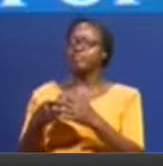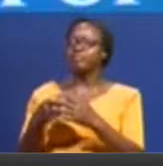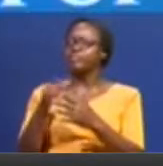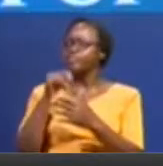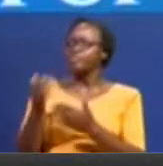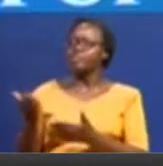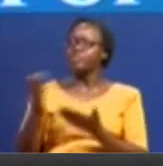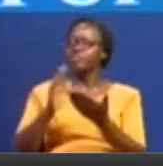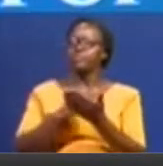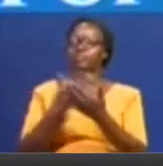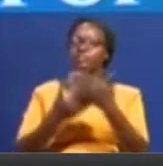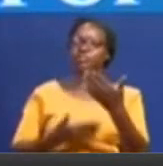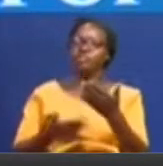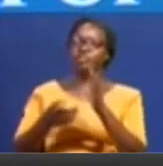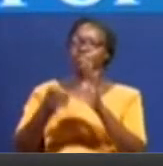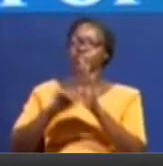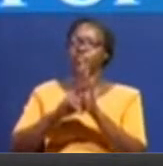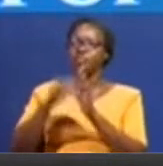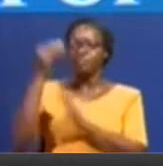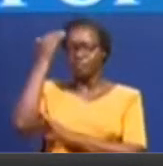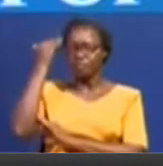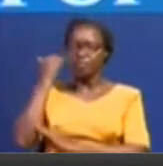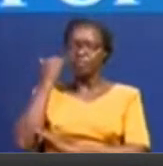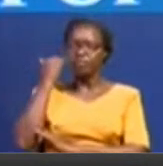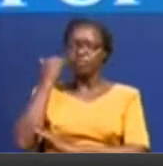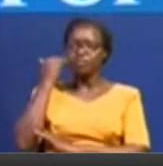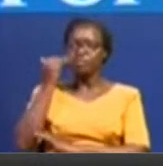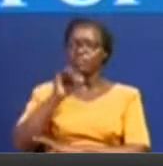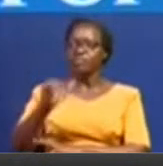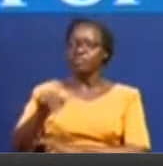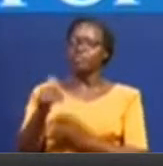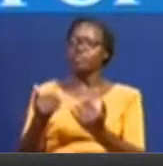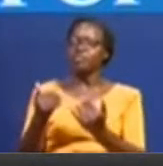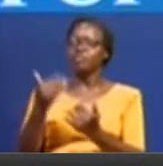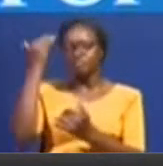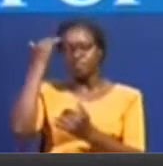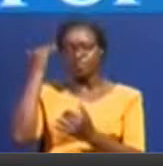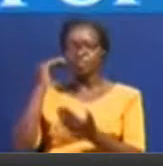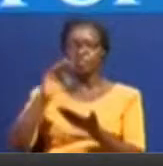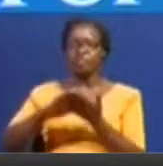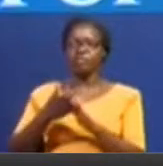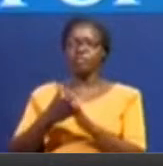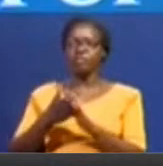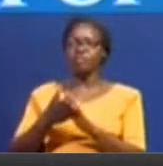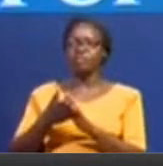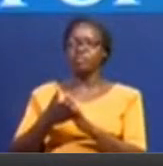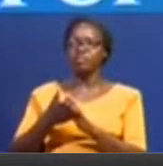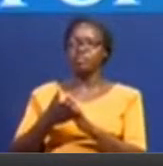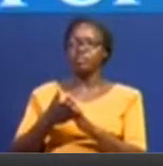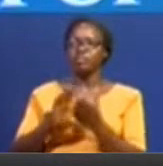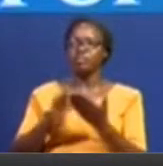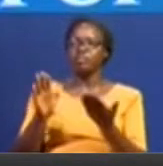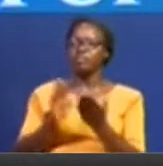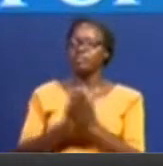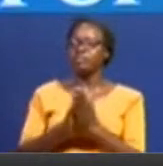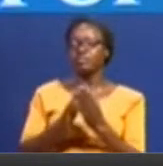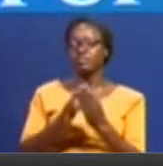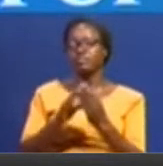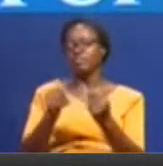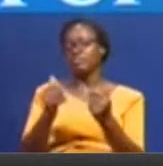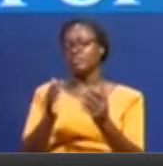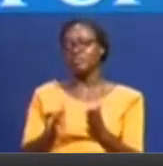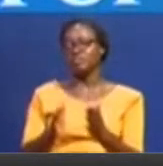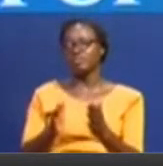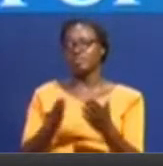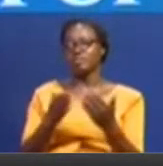bringing some of the forms required by the court, so that now the court becomes, it becomes more like an arbiter. We